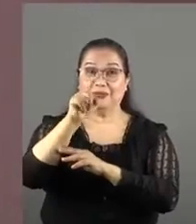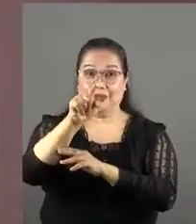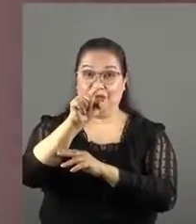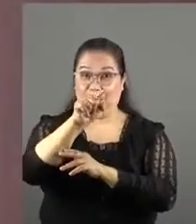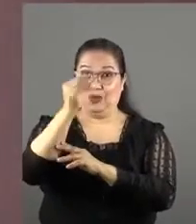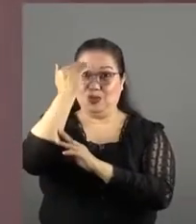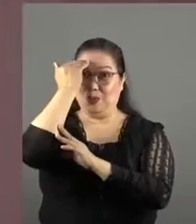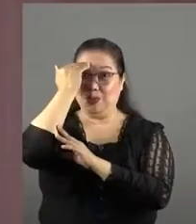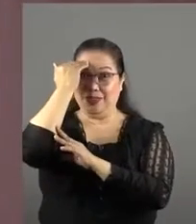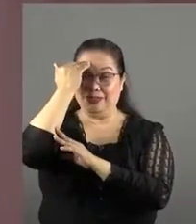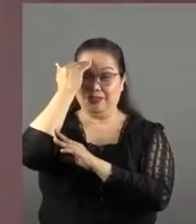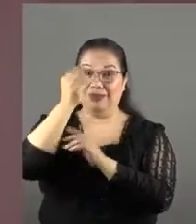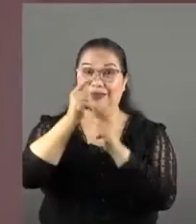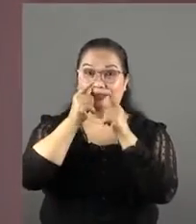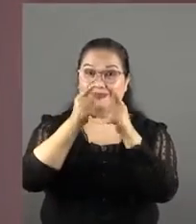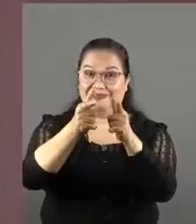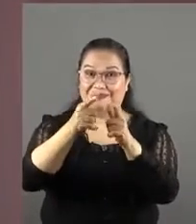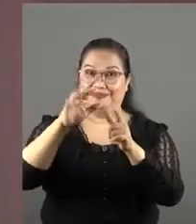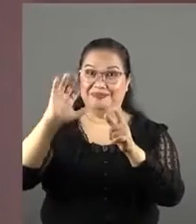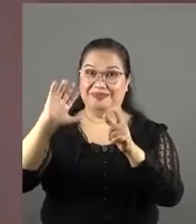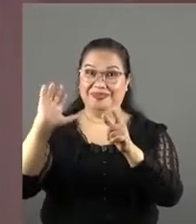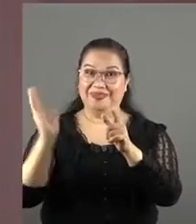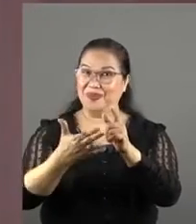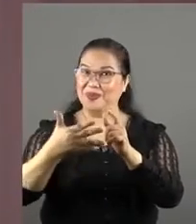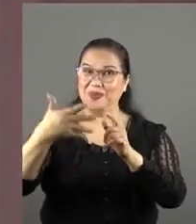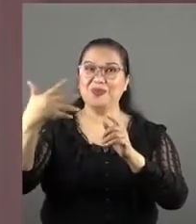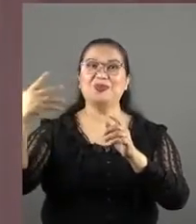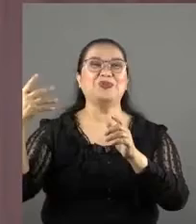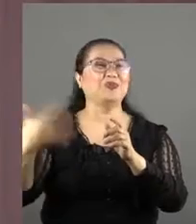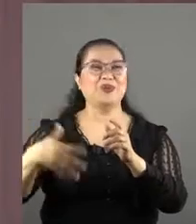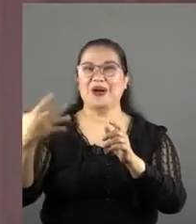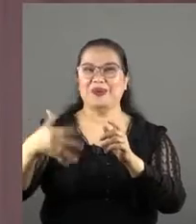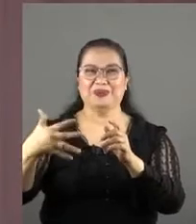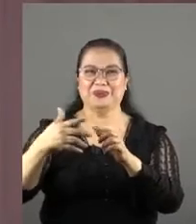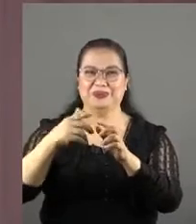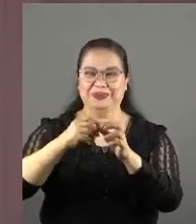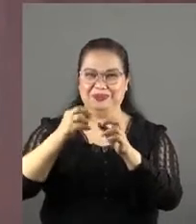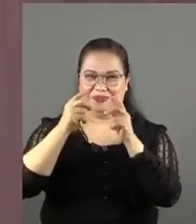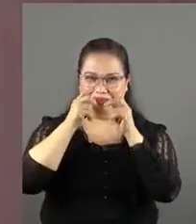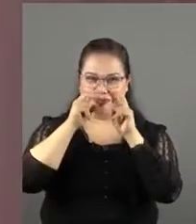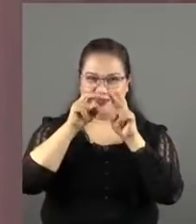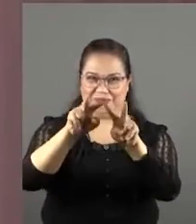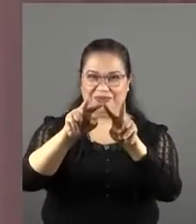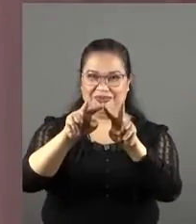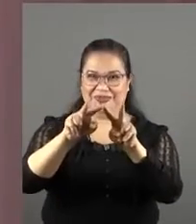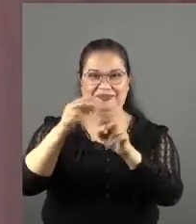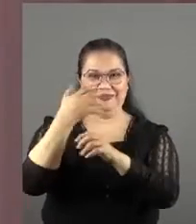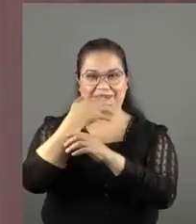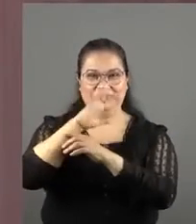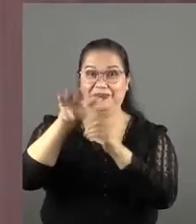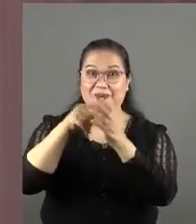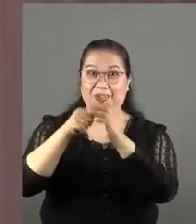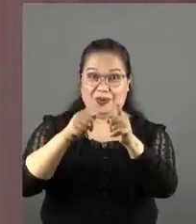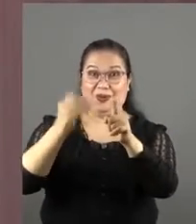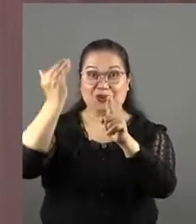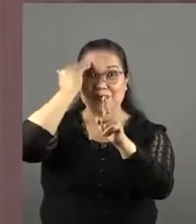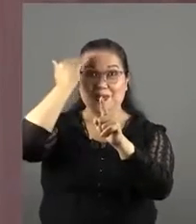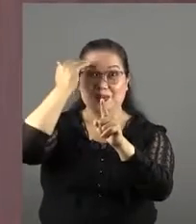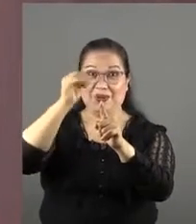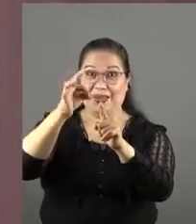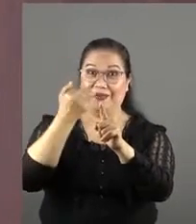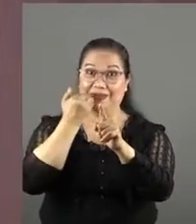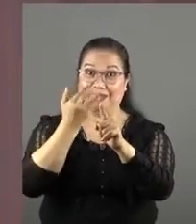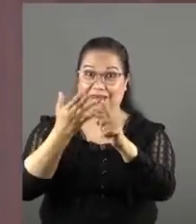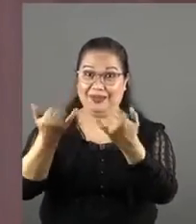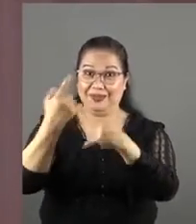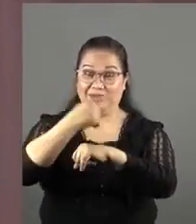know what? You look glum all the time. Now, honestly, if I now tell you, do you know if you died